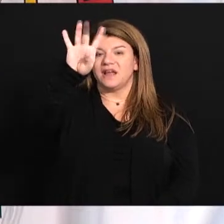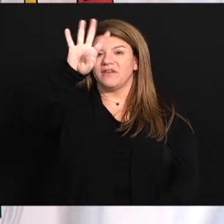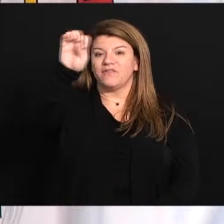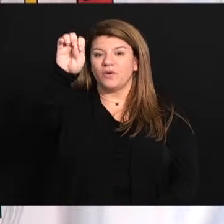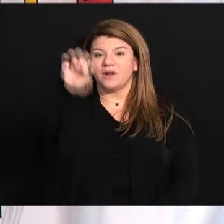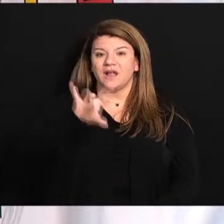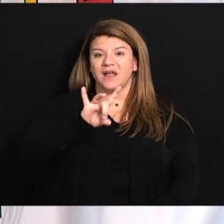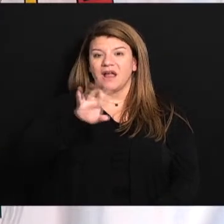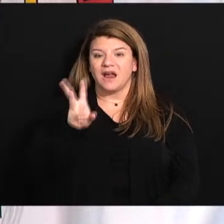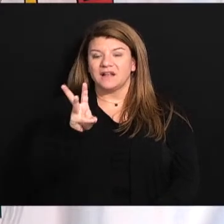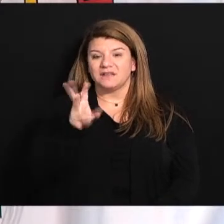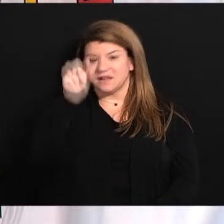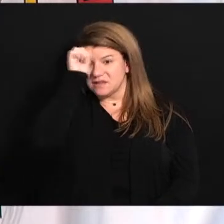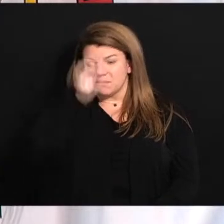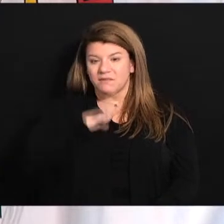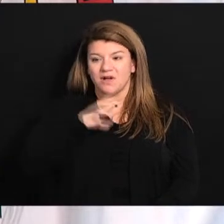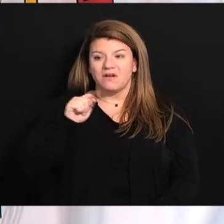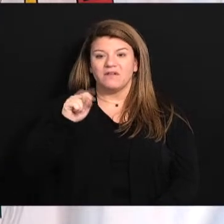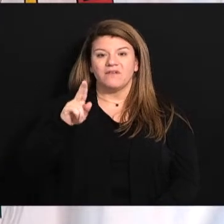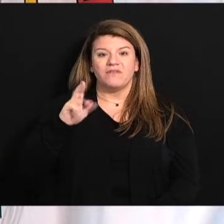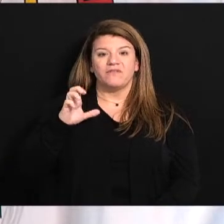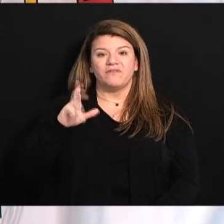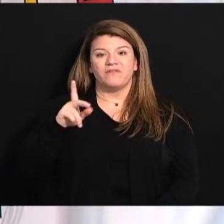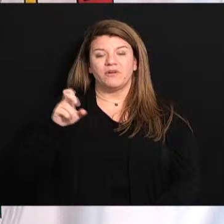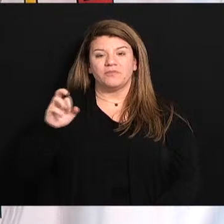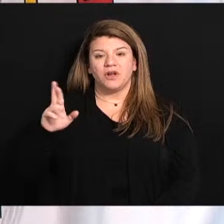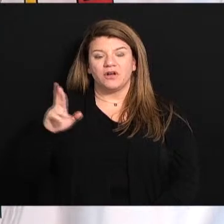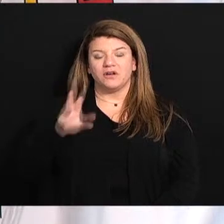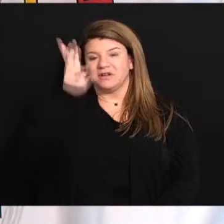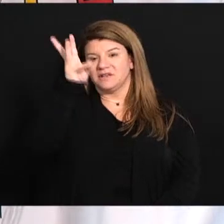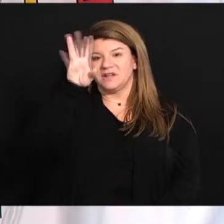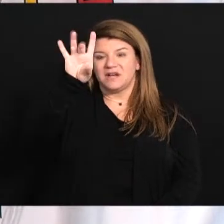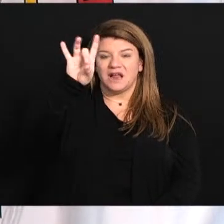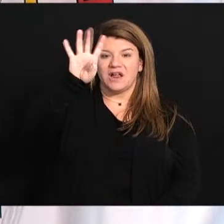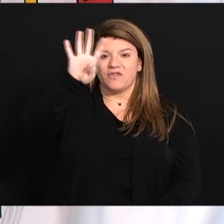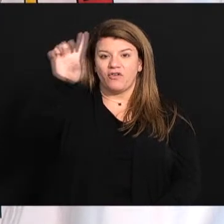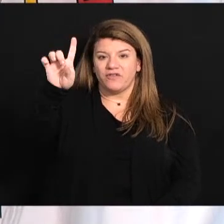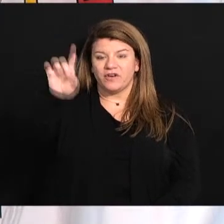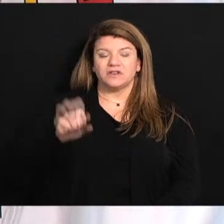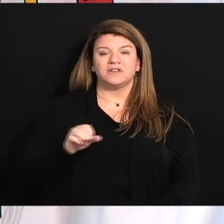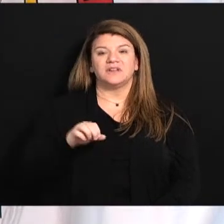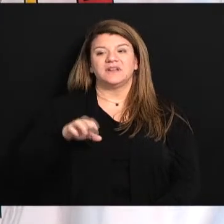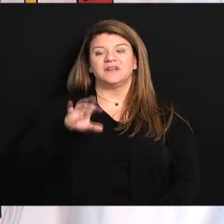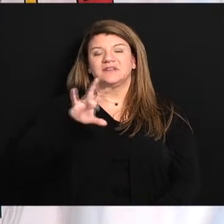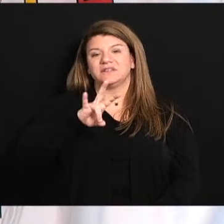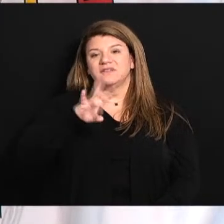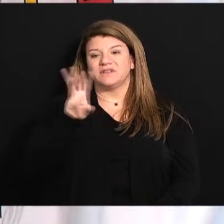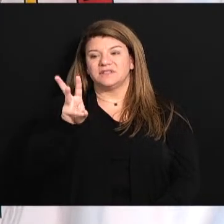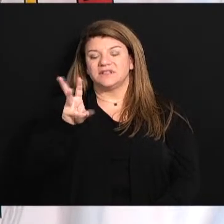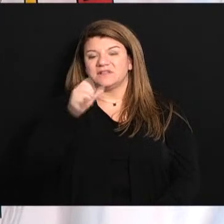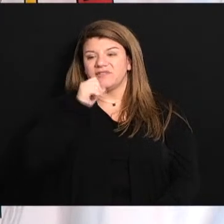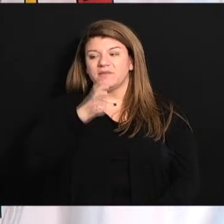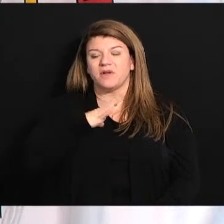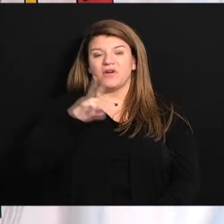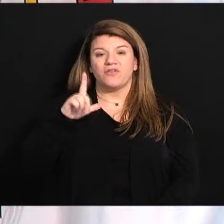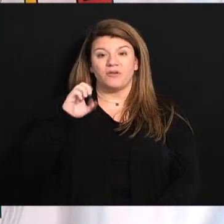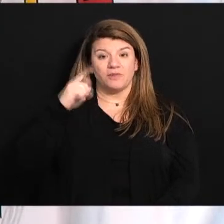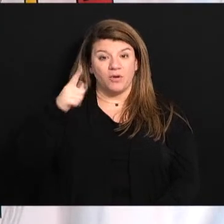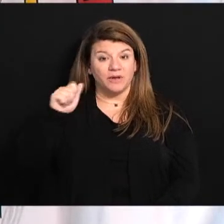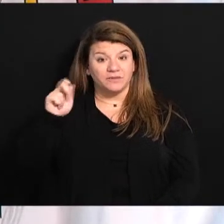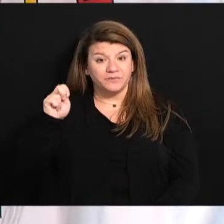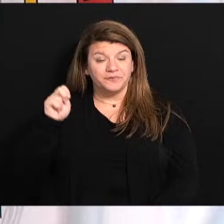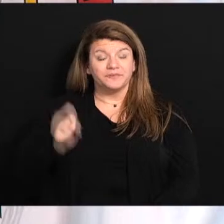is an 86-year-old male from Tucker County. The 6,841st death is a 76-year-old female from Logan